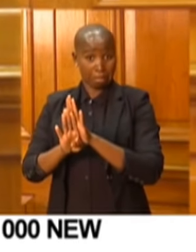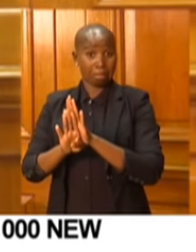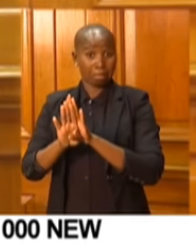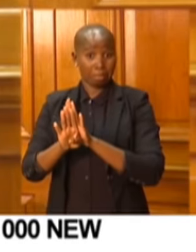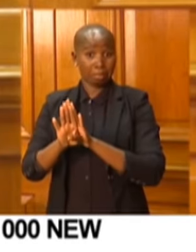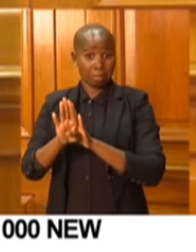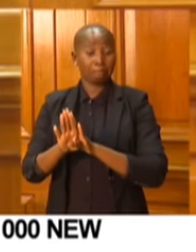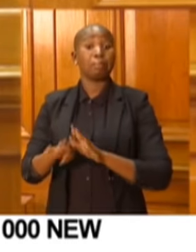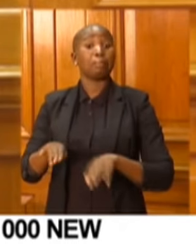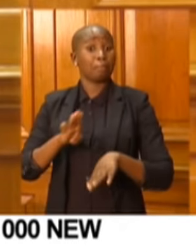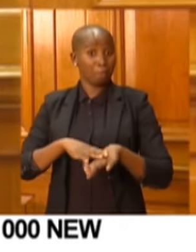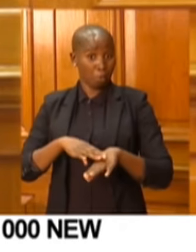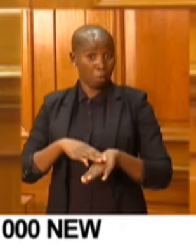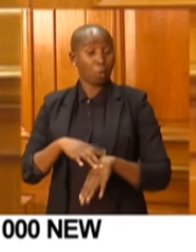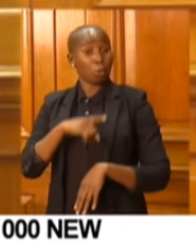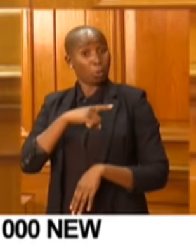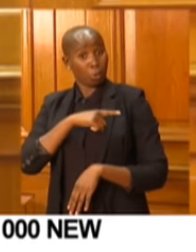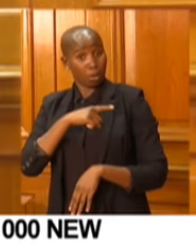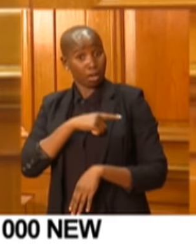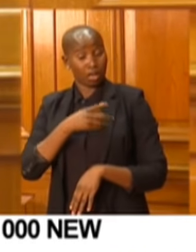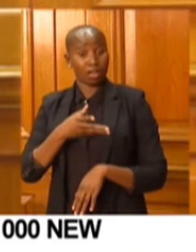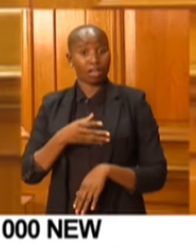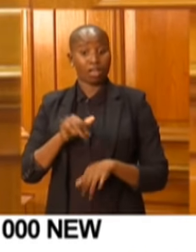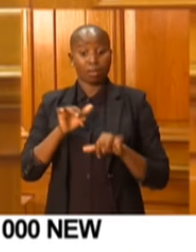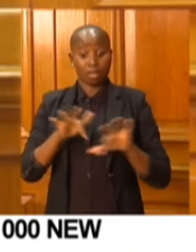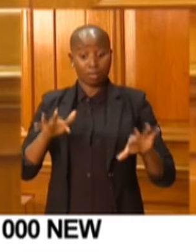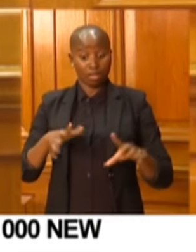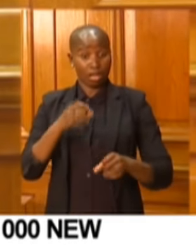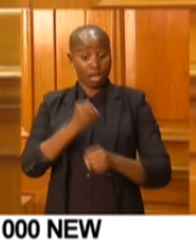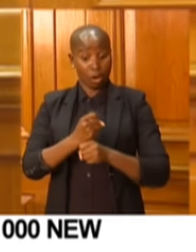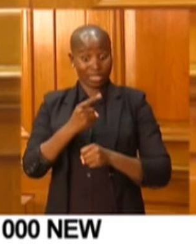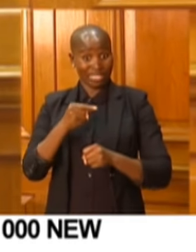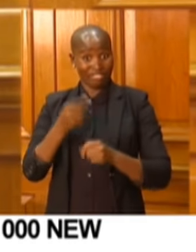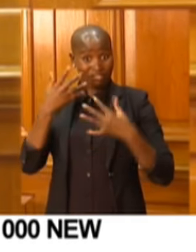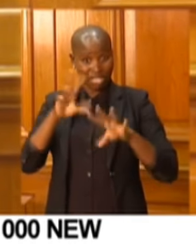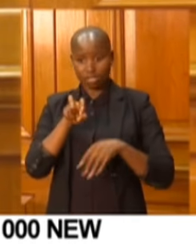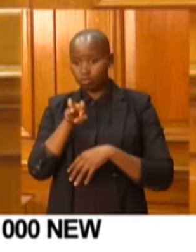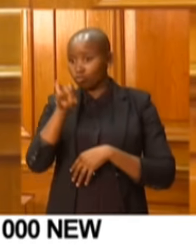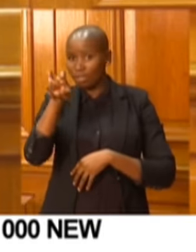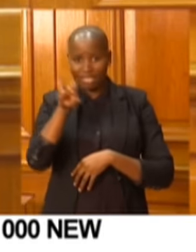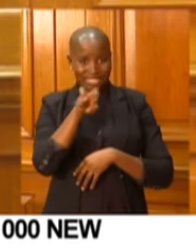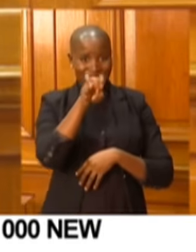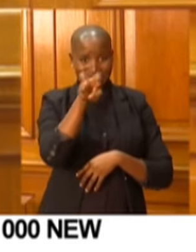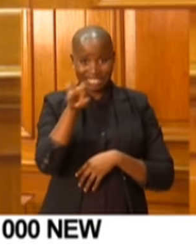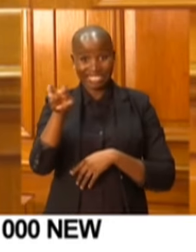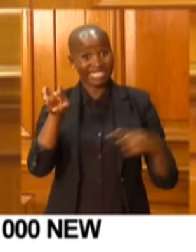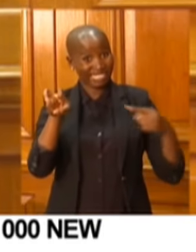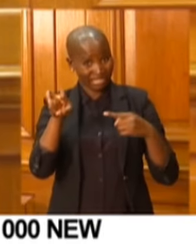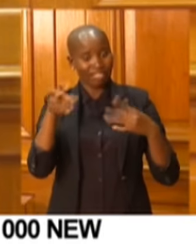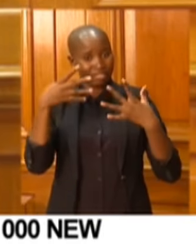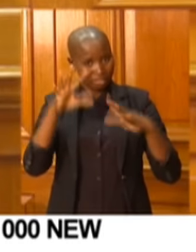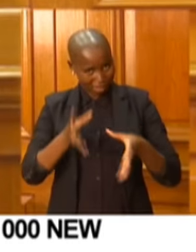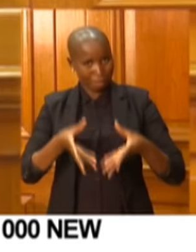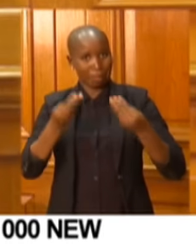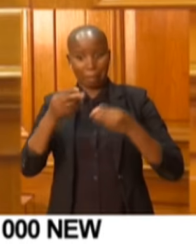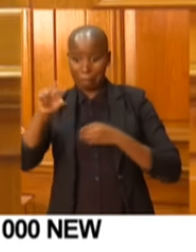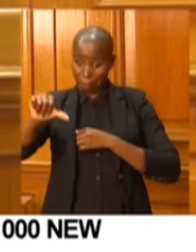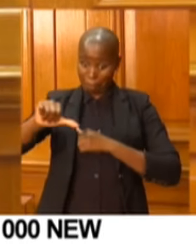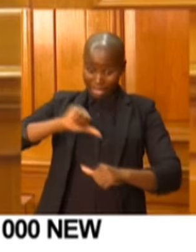more residents of Gauteng who had traveled to many parts of our country